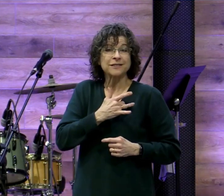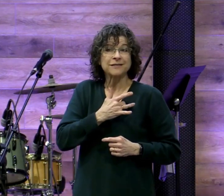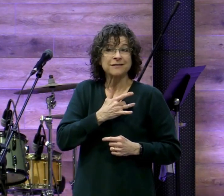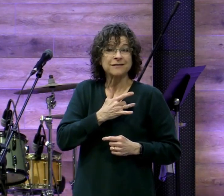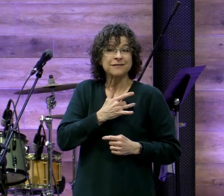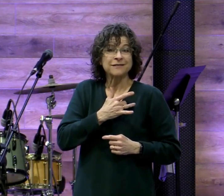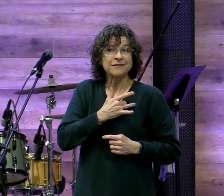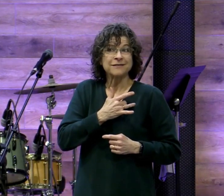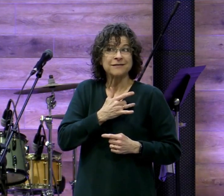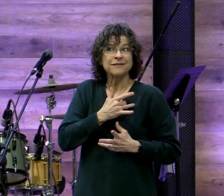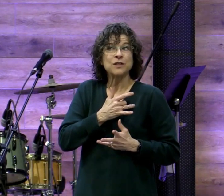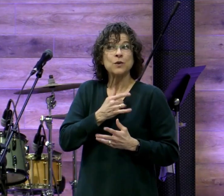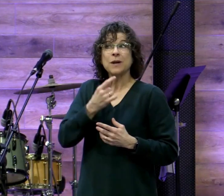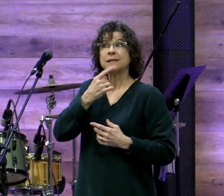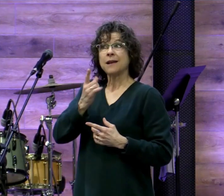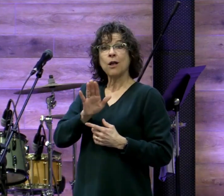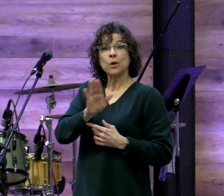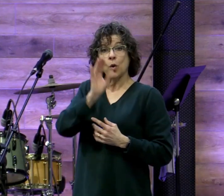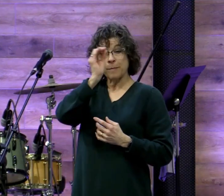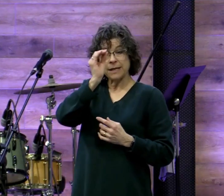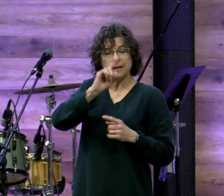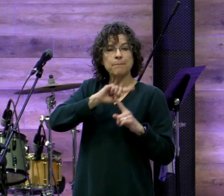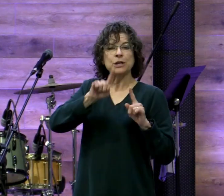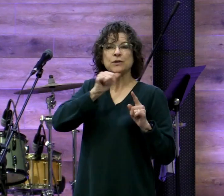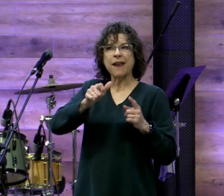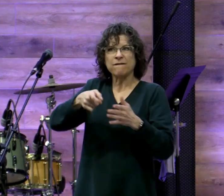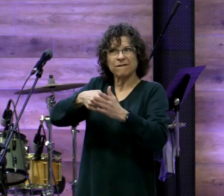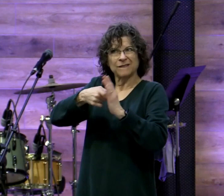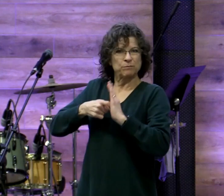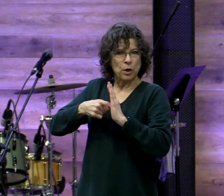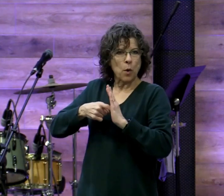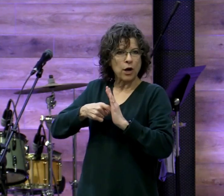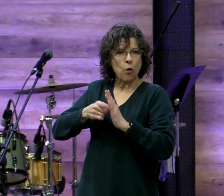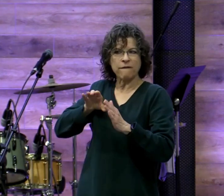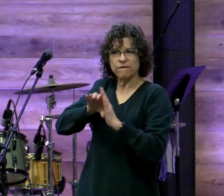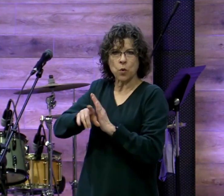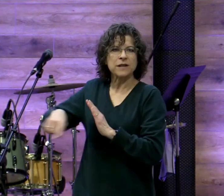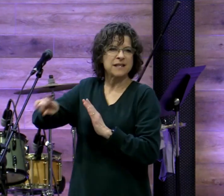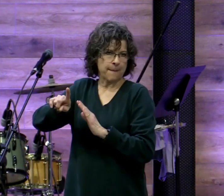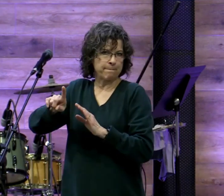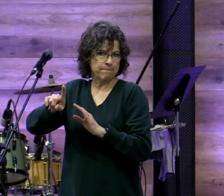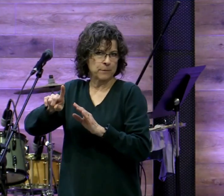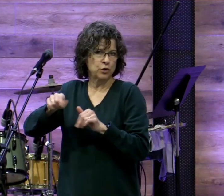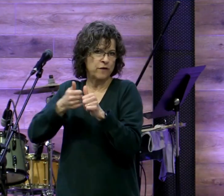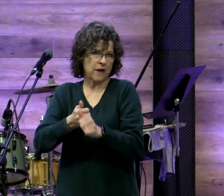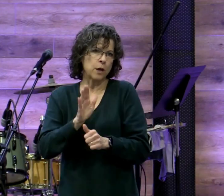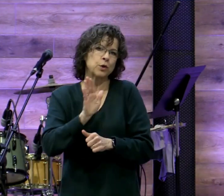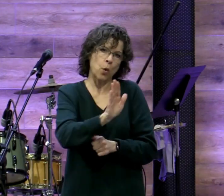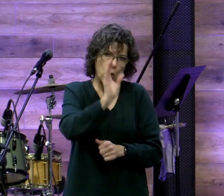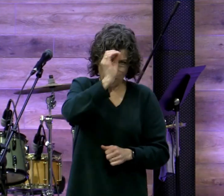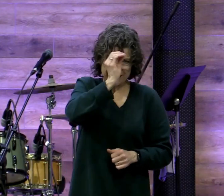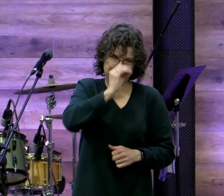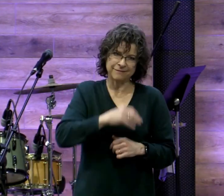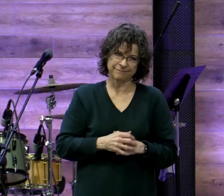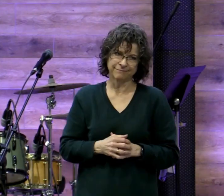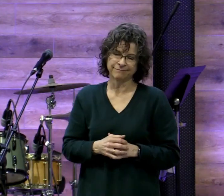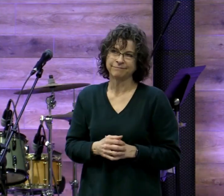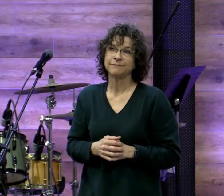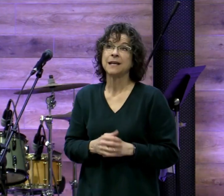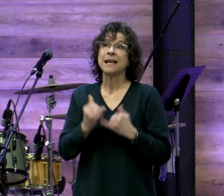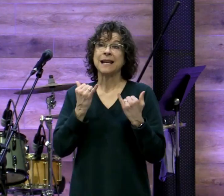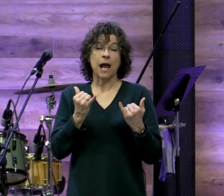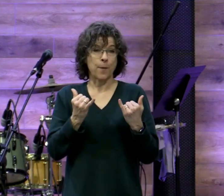But don't project it on everybody else. All right, that's not the point, but I thought that was important to talk about as we move into what we're going to talk